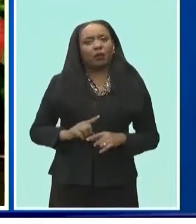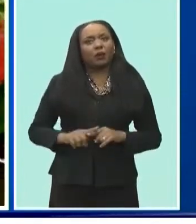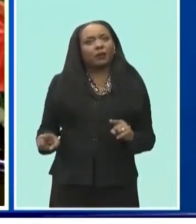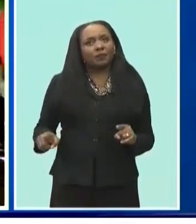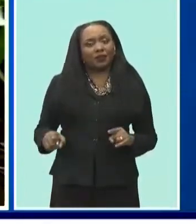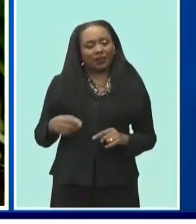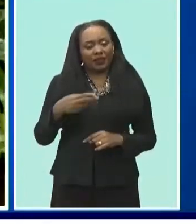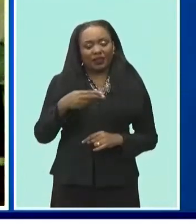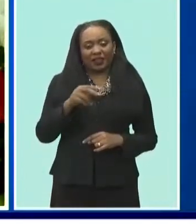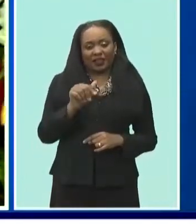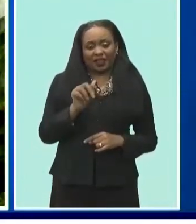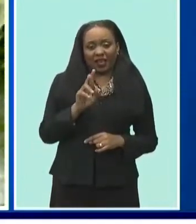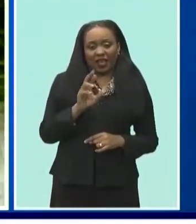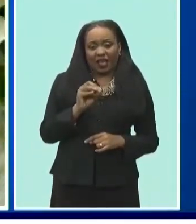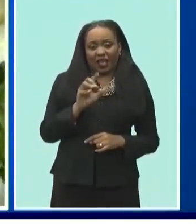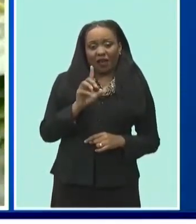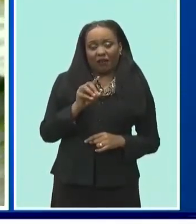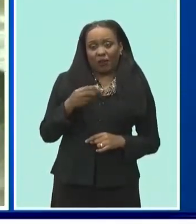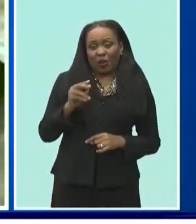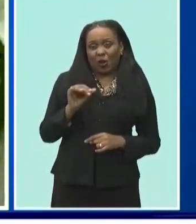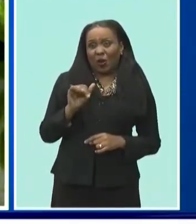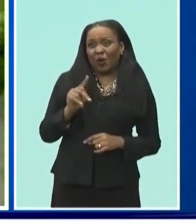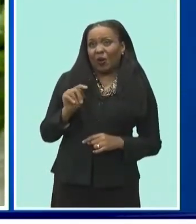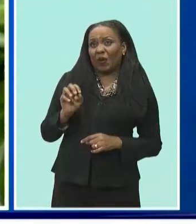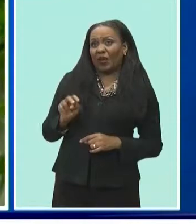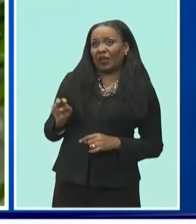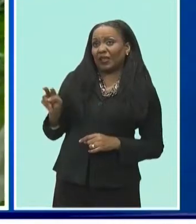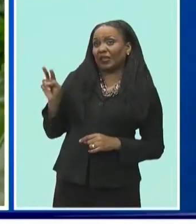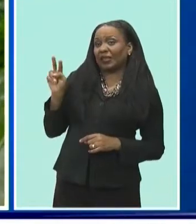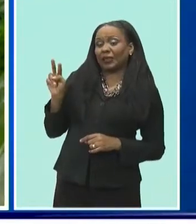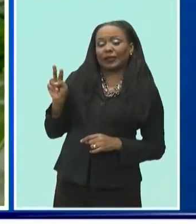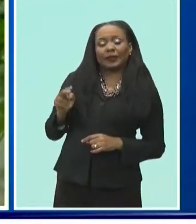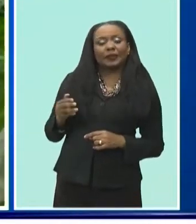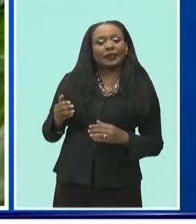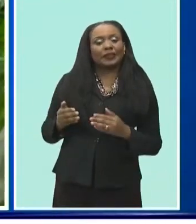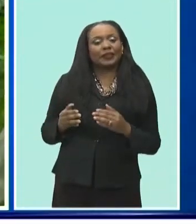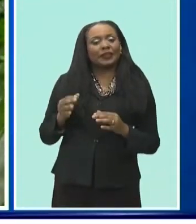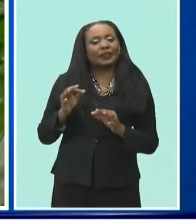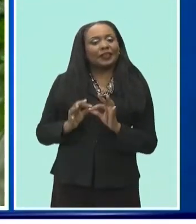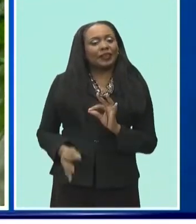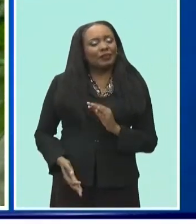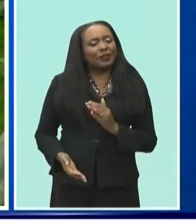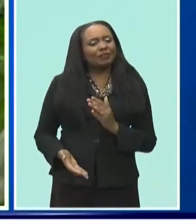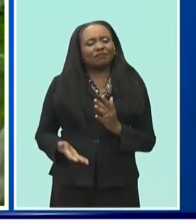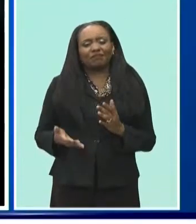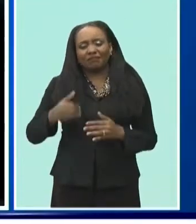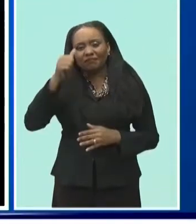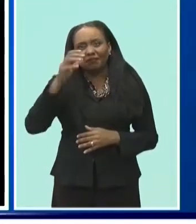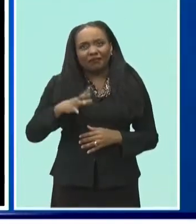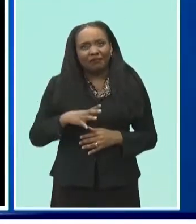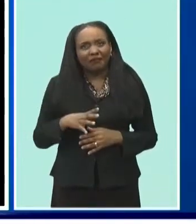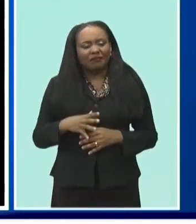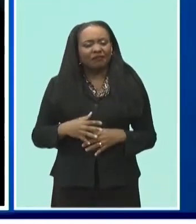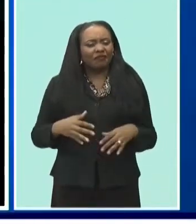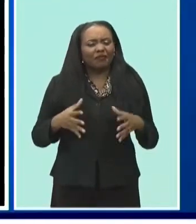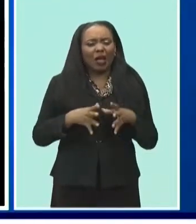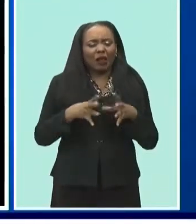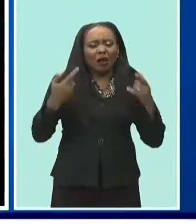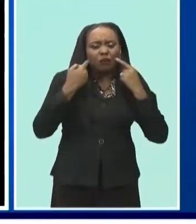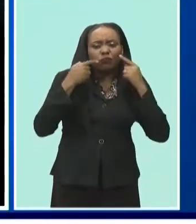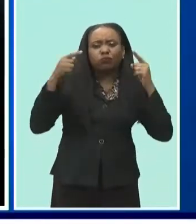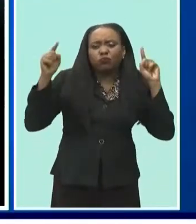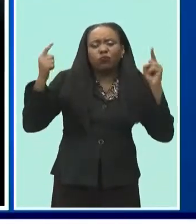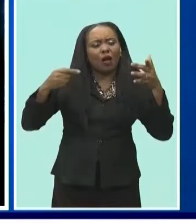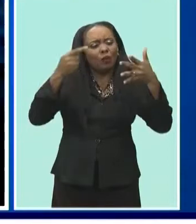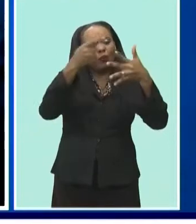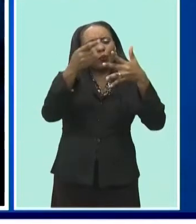with one of the many glowing descriptions of the journalism titan. Despite all of his achievements, Harold Fitzgerald Hoyt was